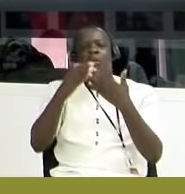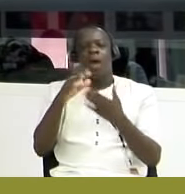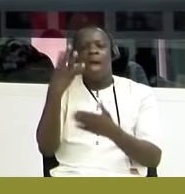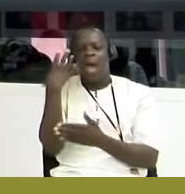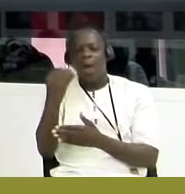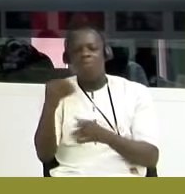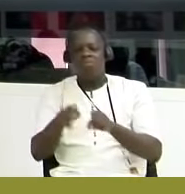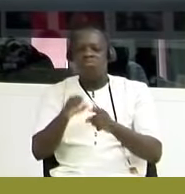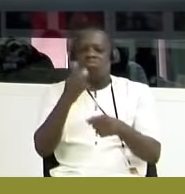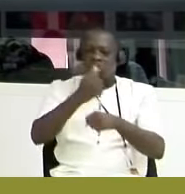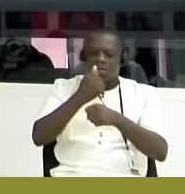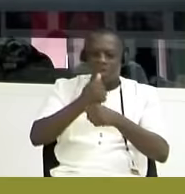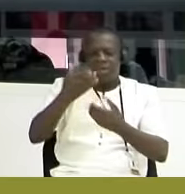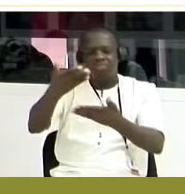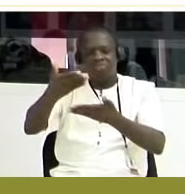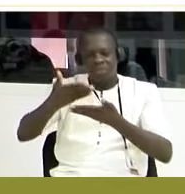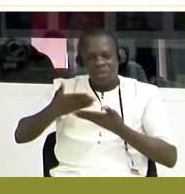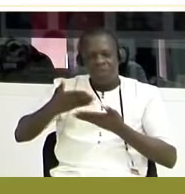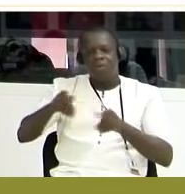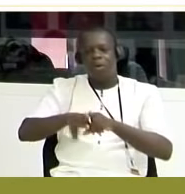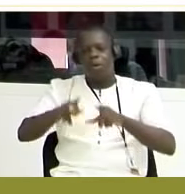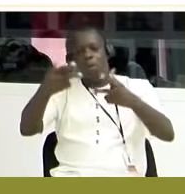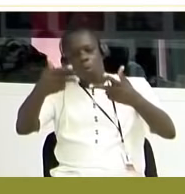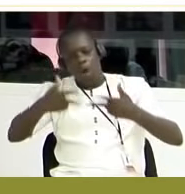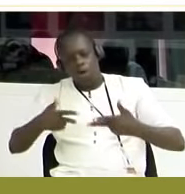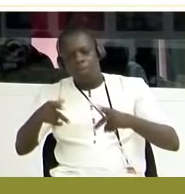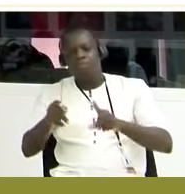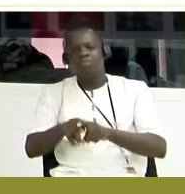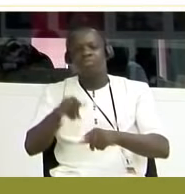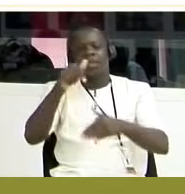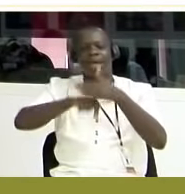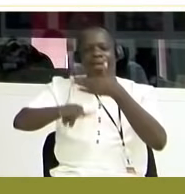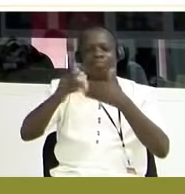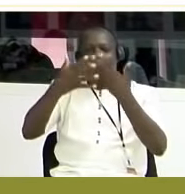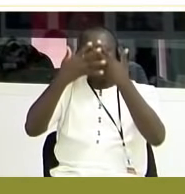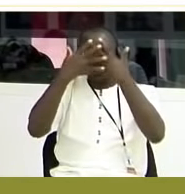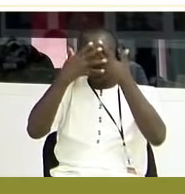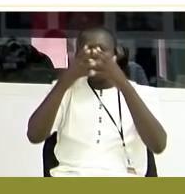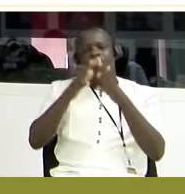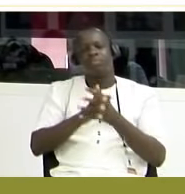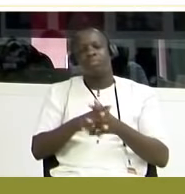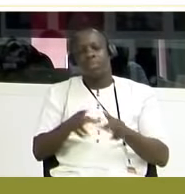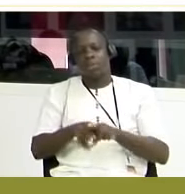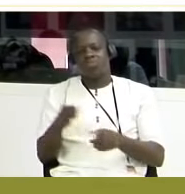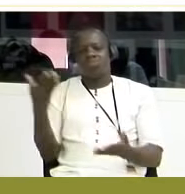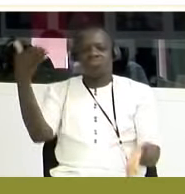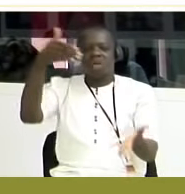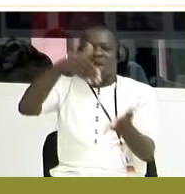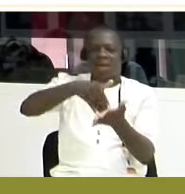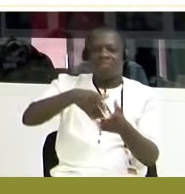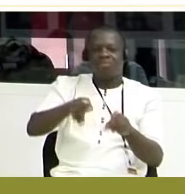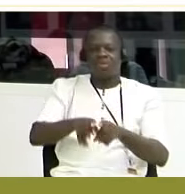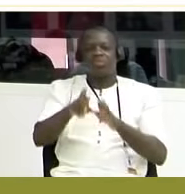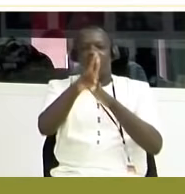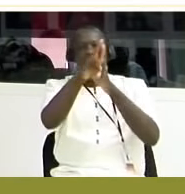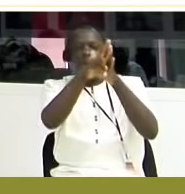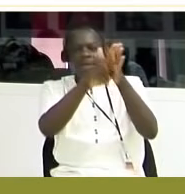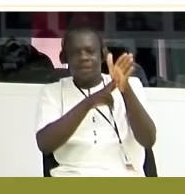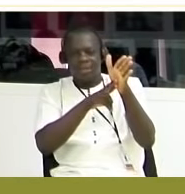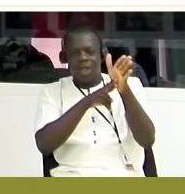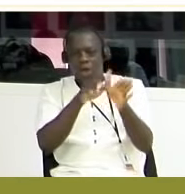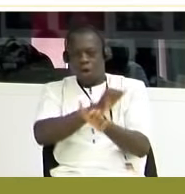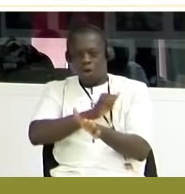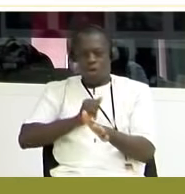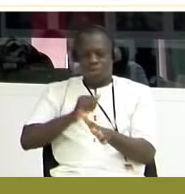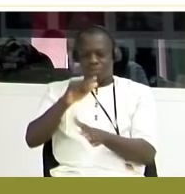2? When we arrived at mile 2 at the remand wing, they just registered, took